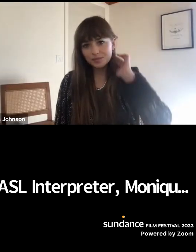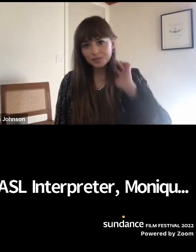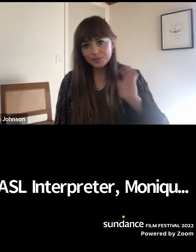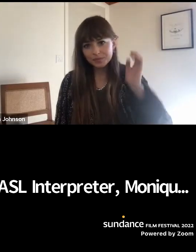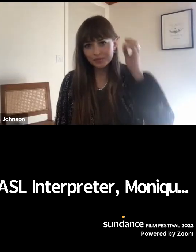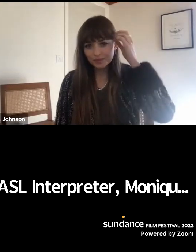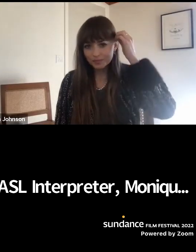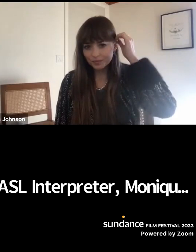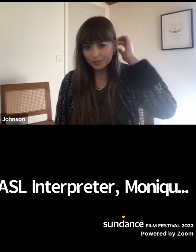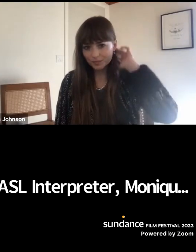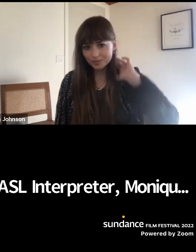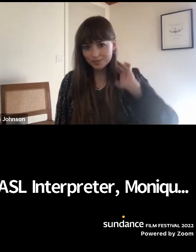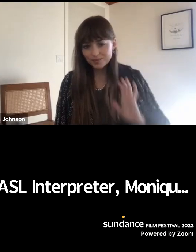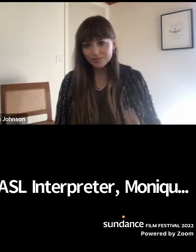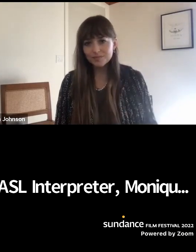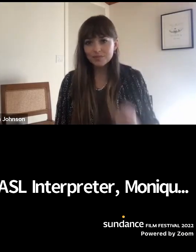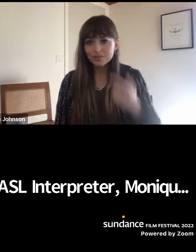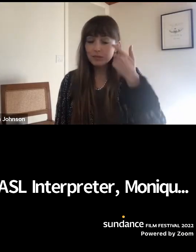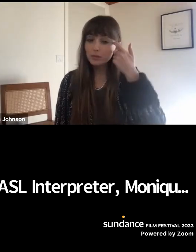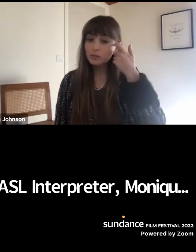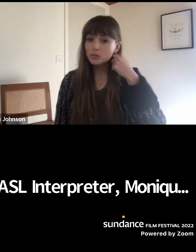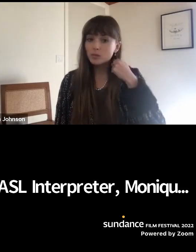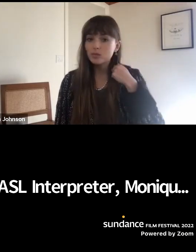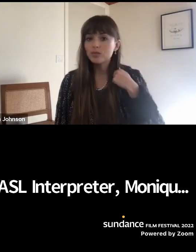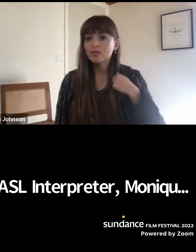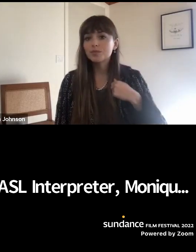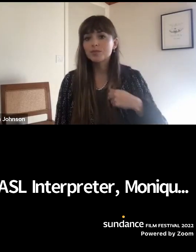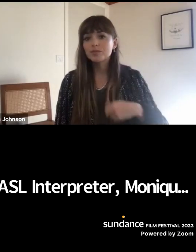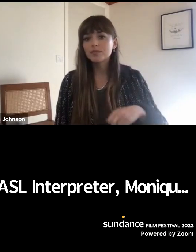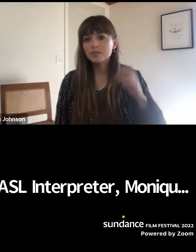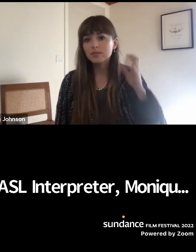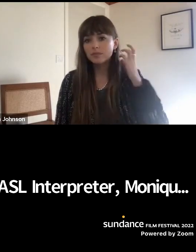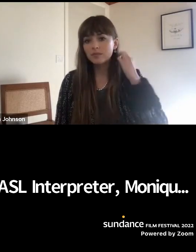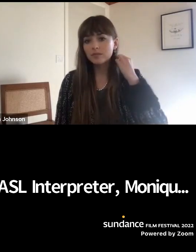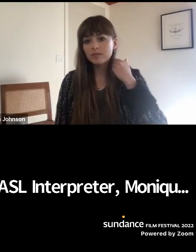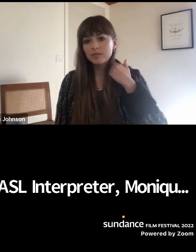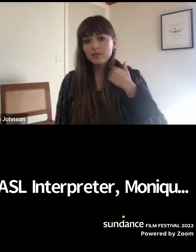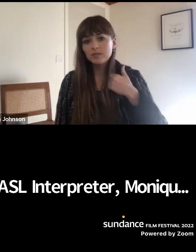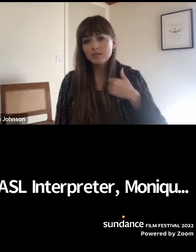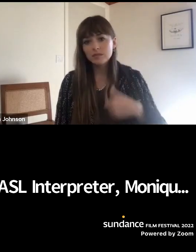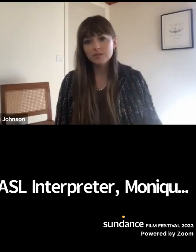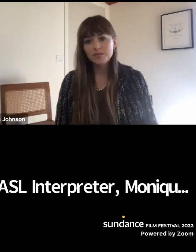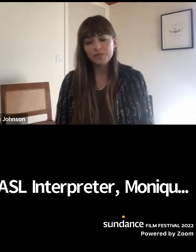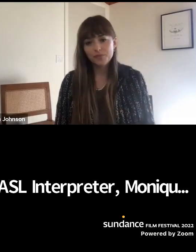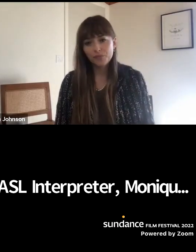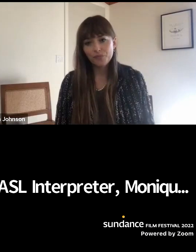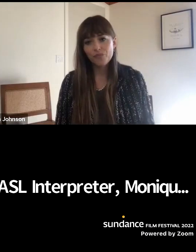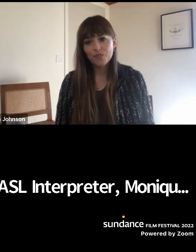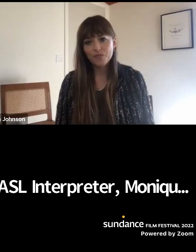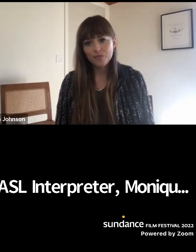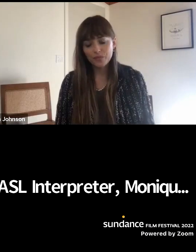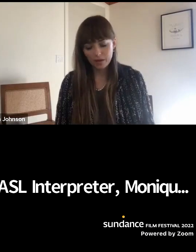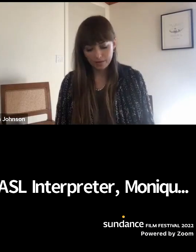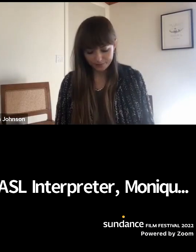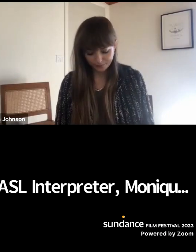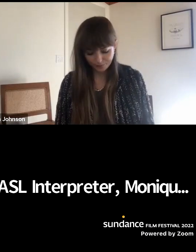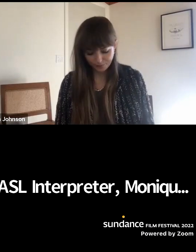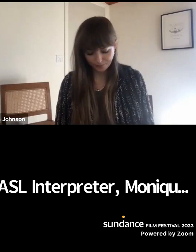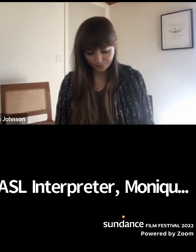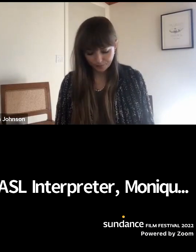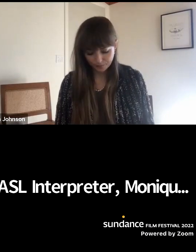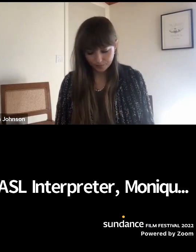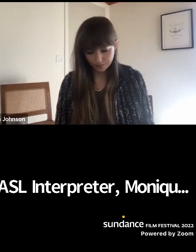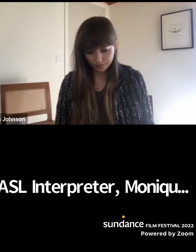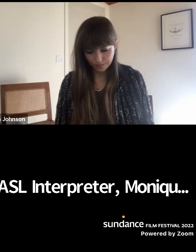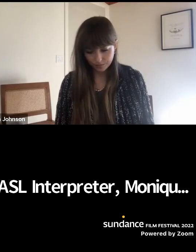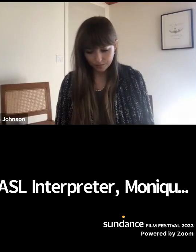Man, some breaks. Honestly, I take some breaks and try to switch it up a little bit. I think, that's why it's like, oh, Keke,